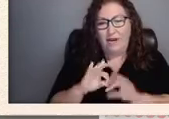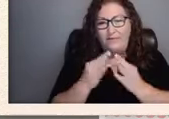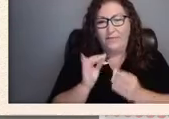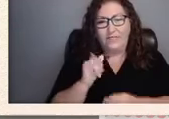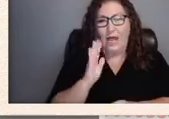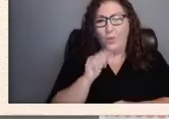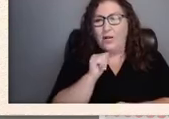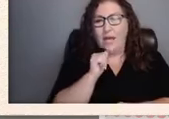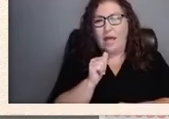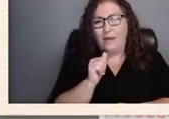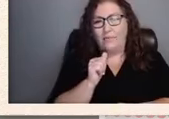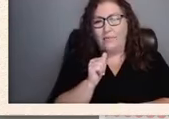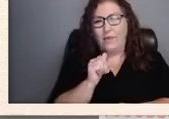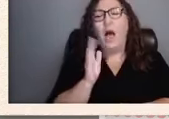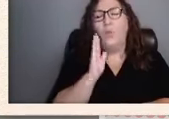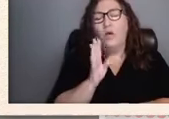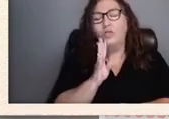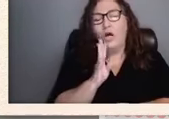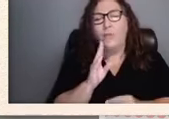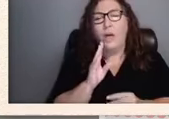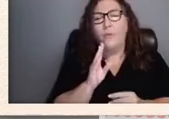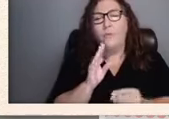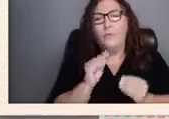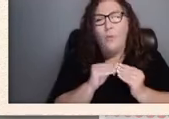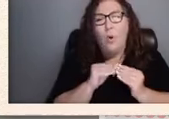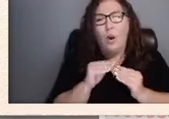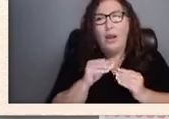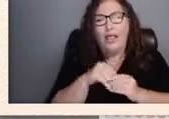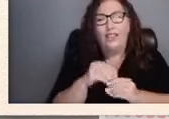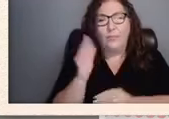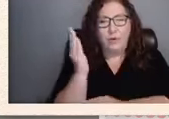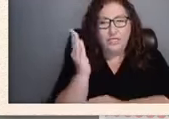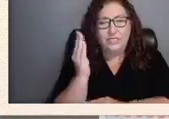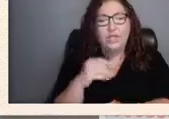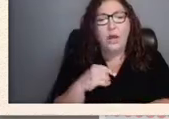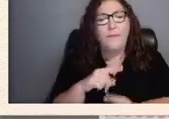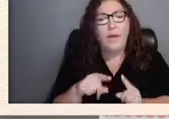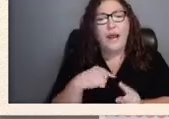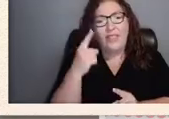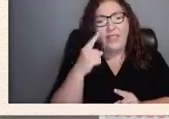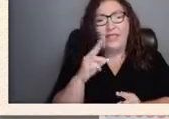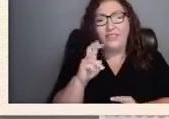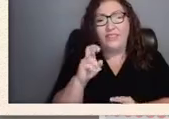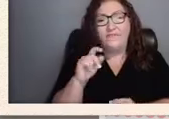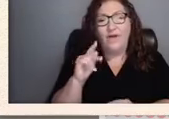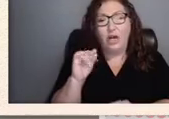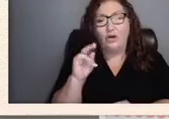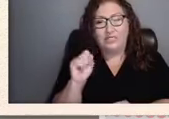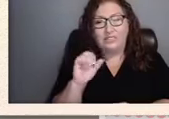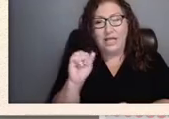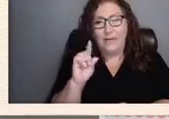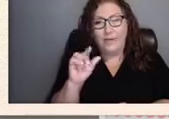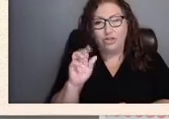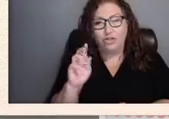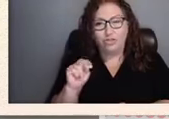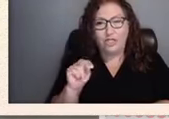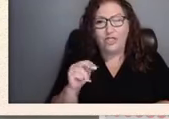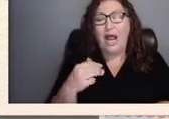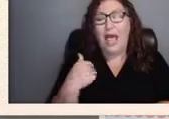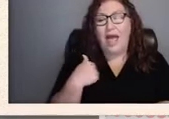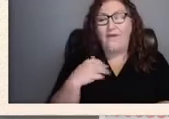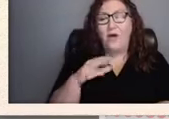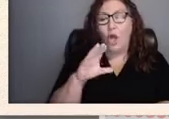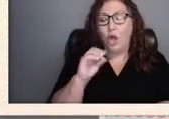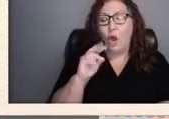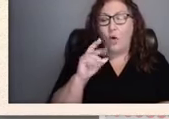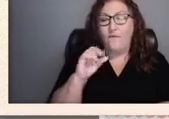about more in the presentation today, but I think is fabulous. The Veterans Administration has developed an app called COVID Coach, and